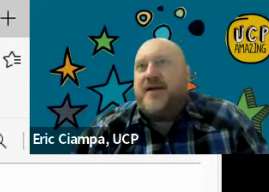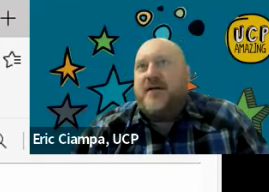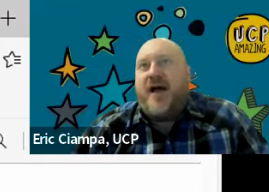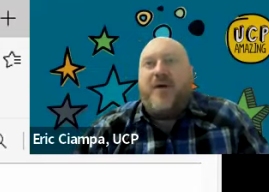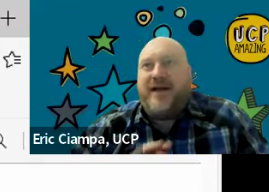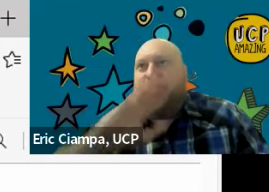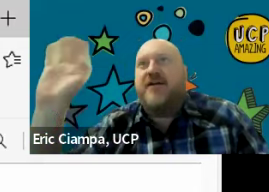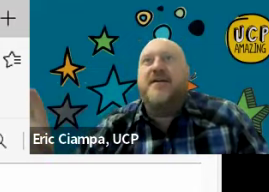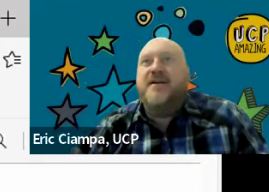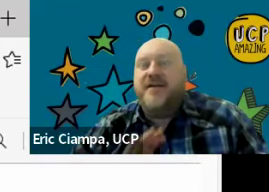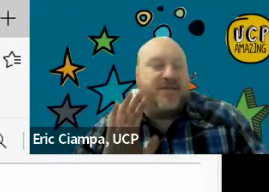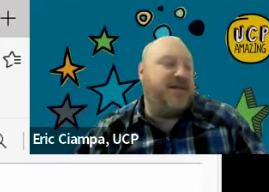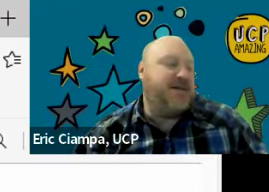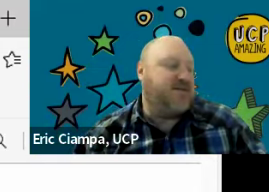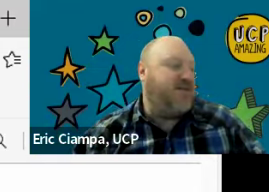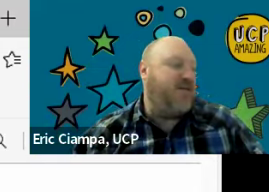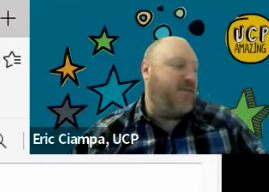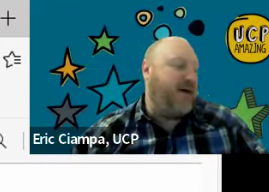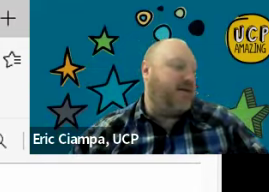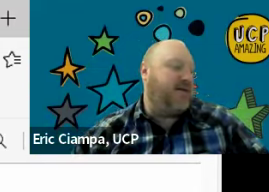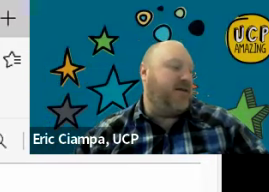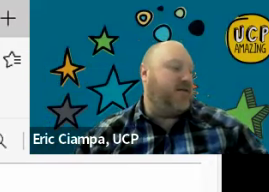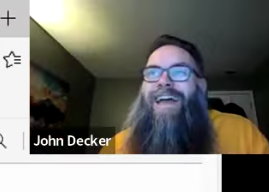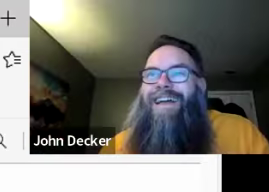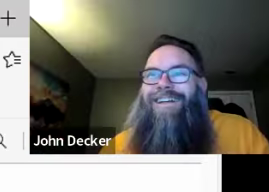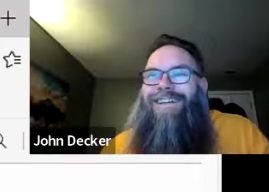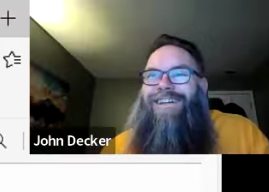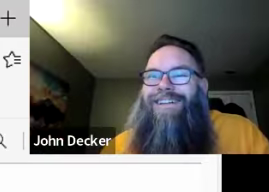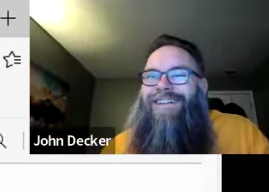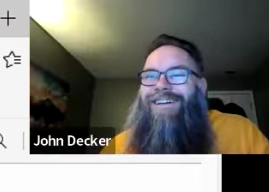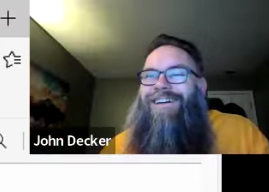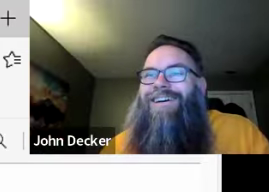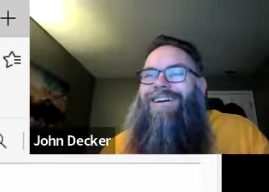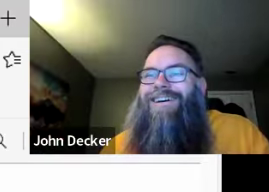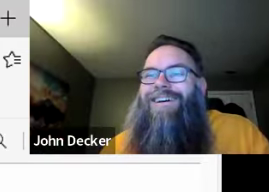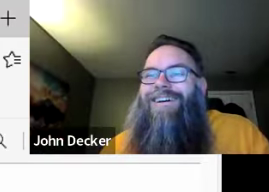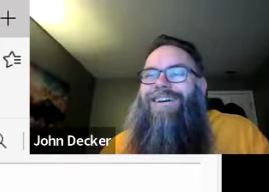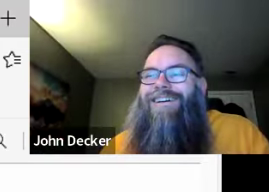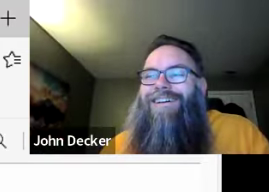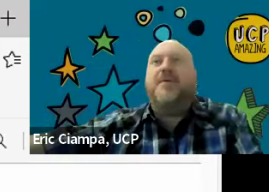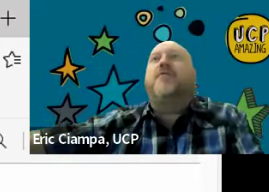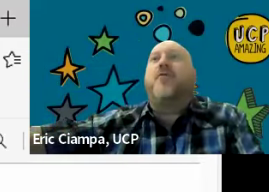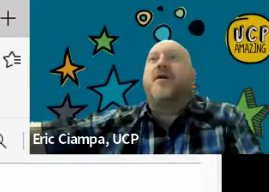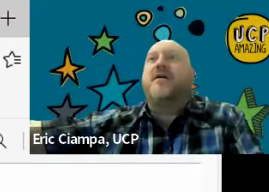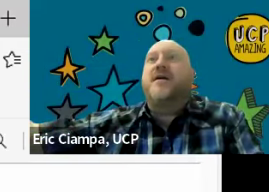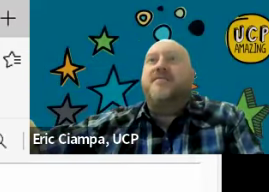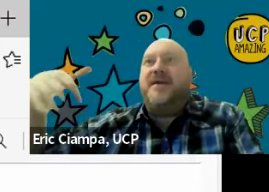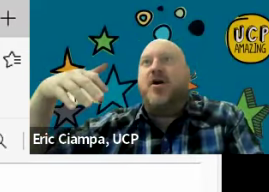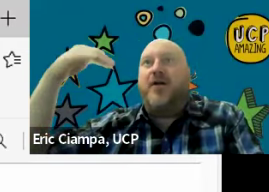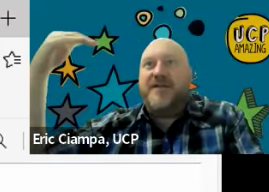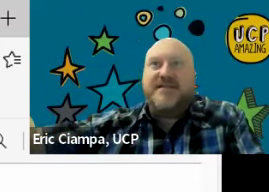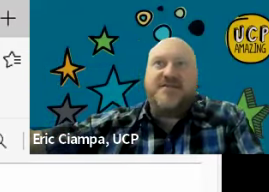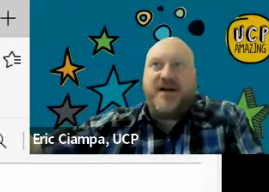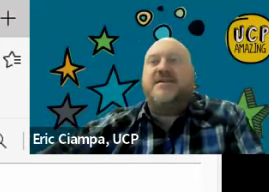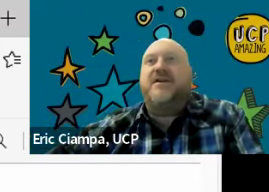sure because I don't want to get into the details of EVV, but not everything that you're able to bill for